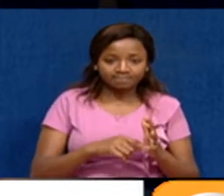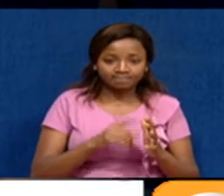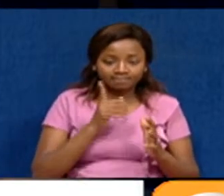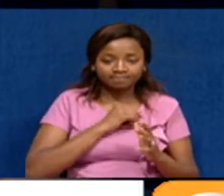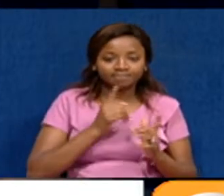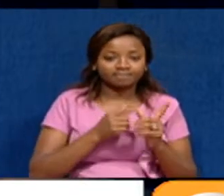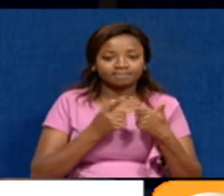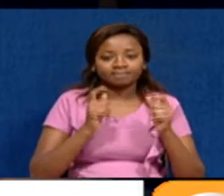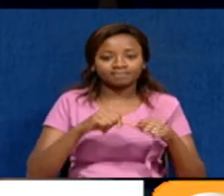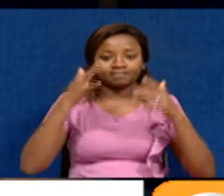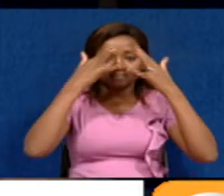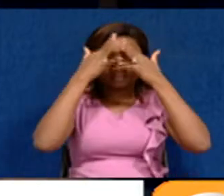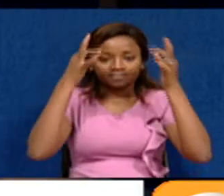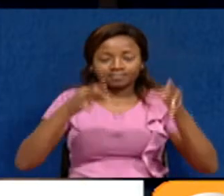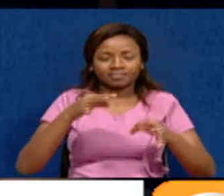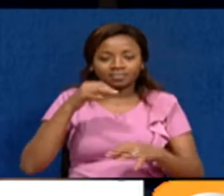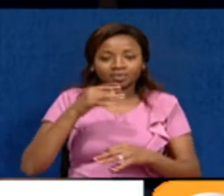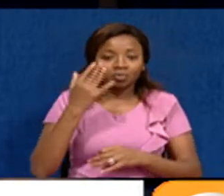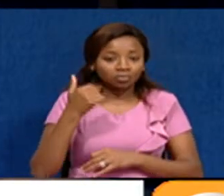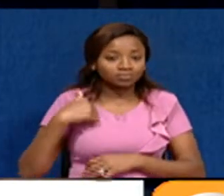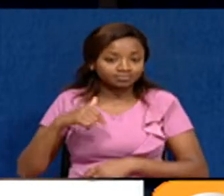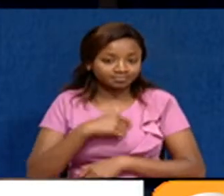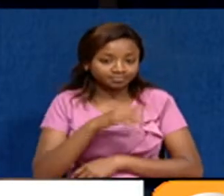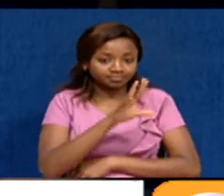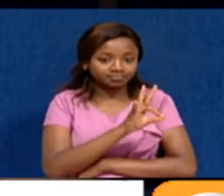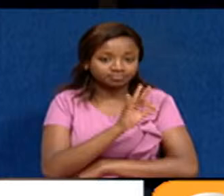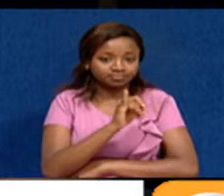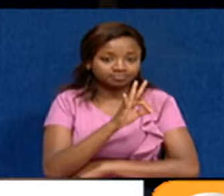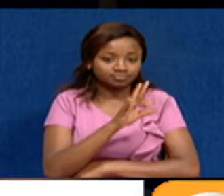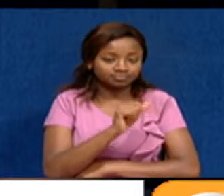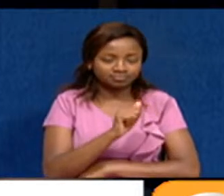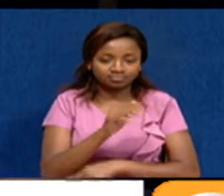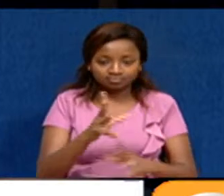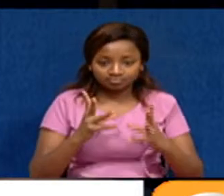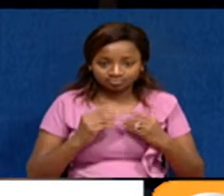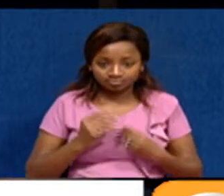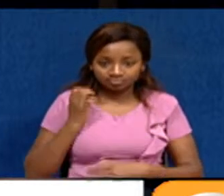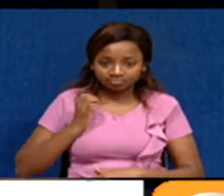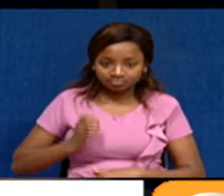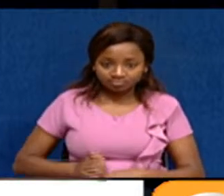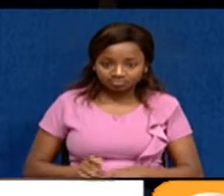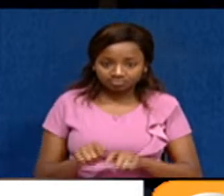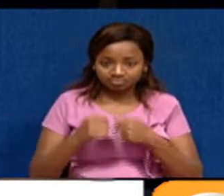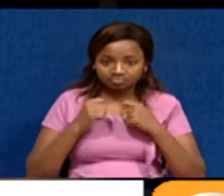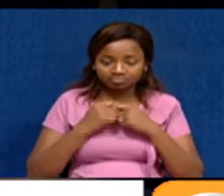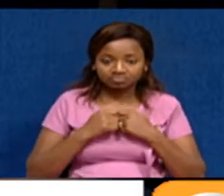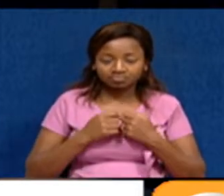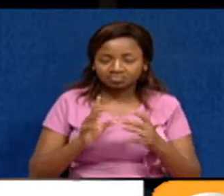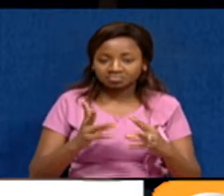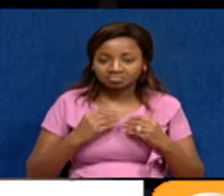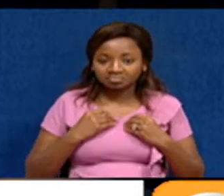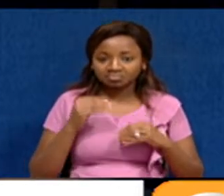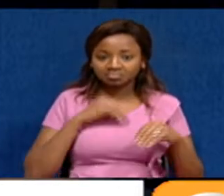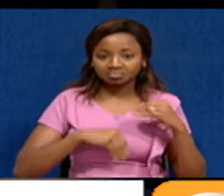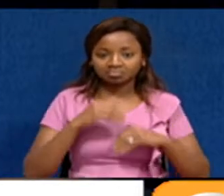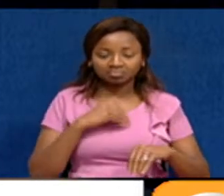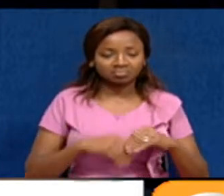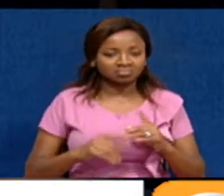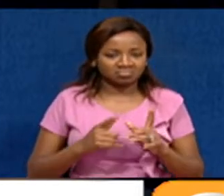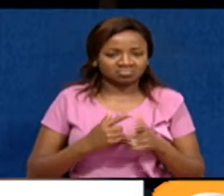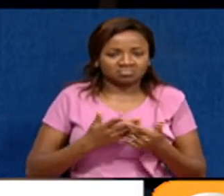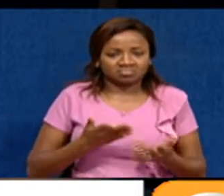know, because FIFA does not condone corruption or unethical behavior, they would by now